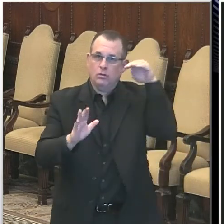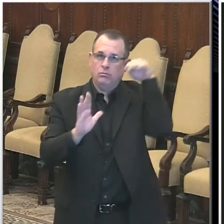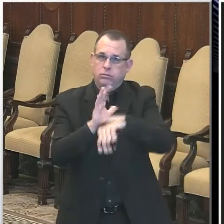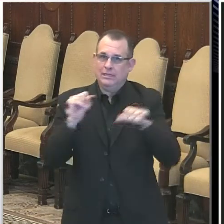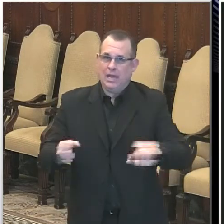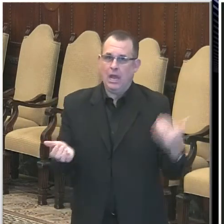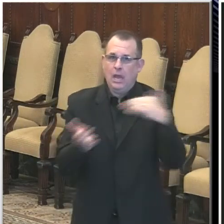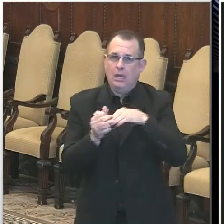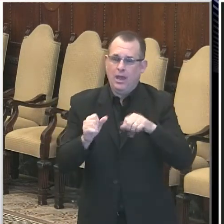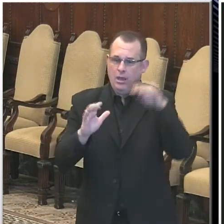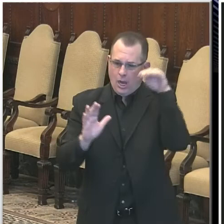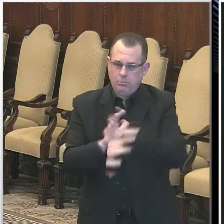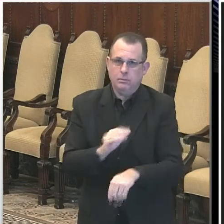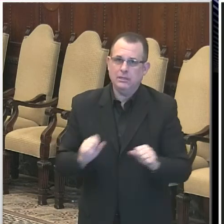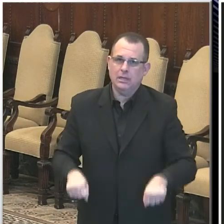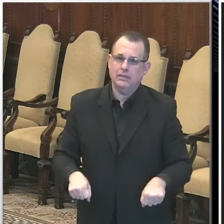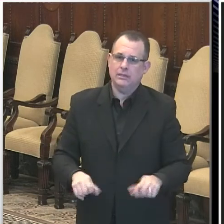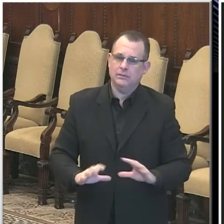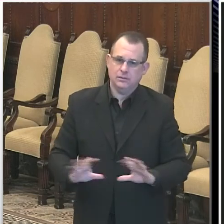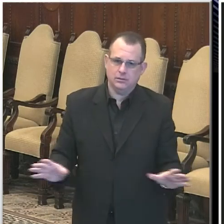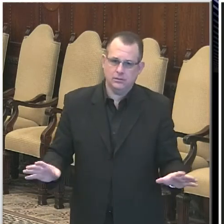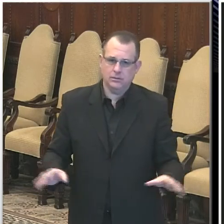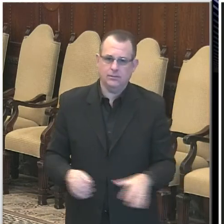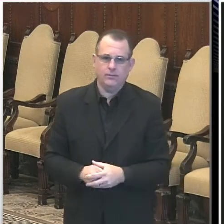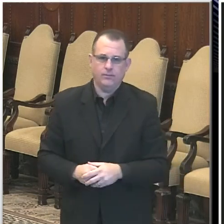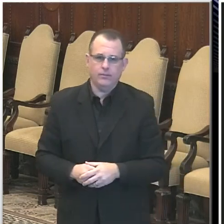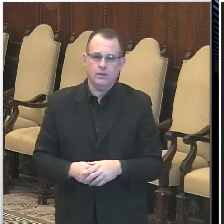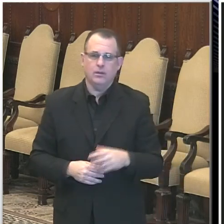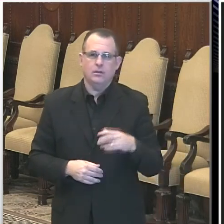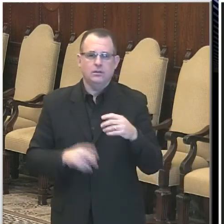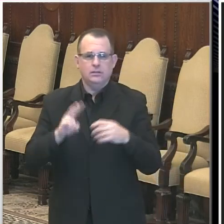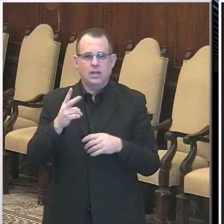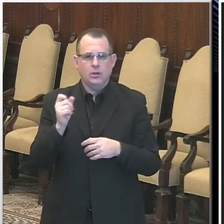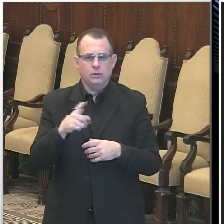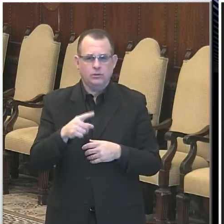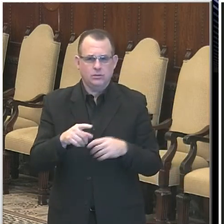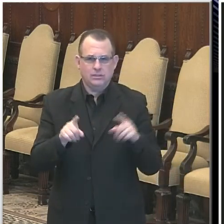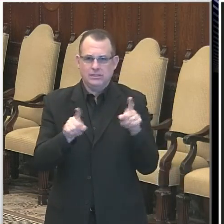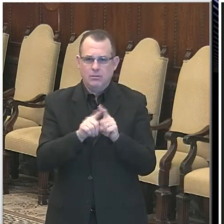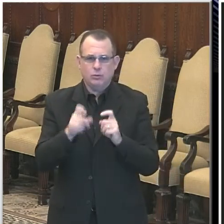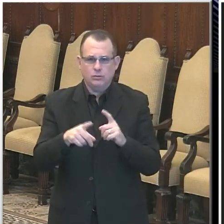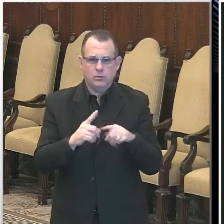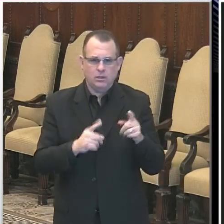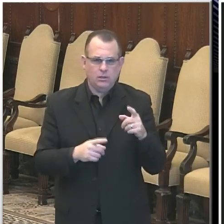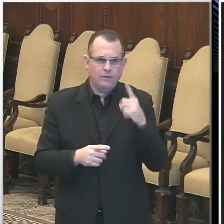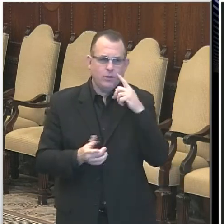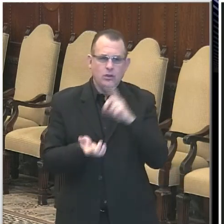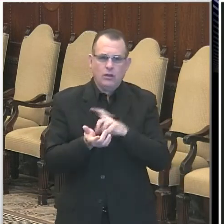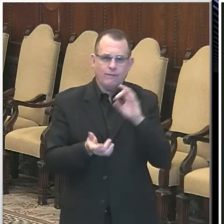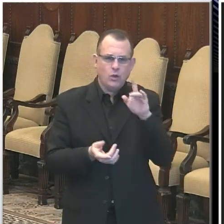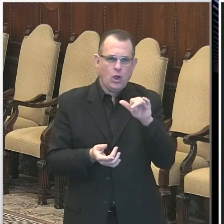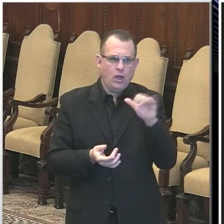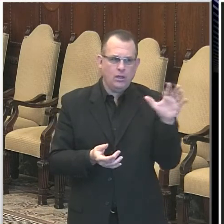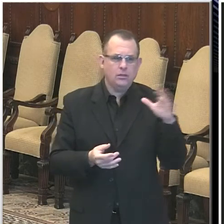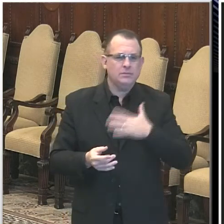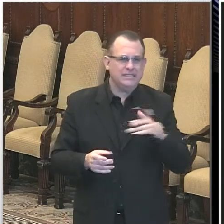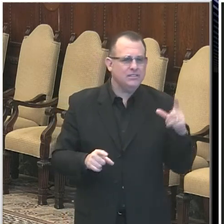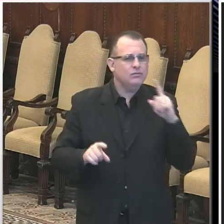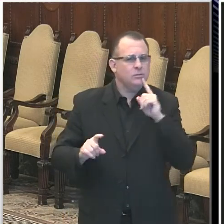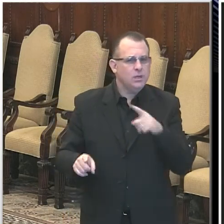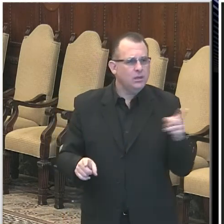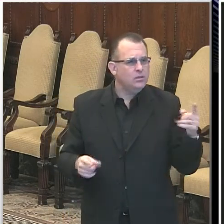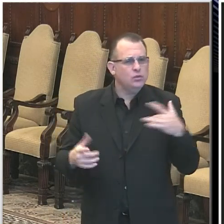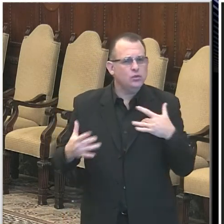We wanted to see if Dr. Farley had a reaction to that too, from a health perspective. Is he also concerned about the impact this legislation